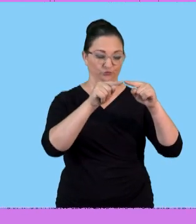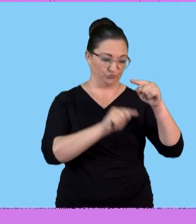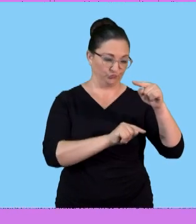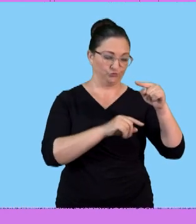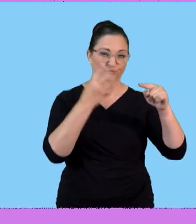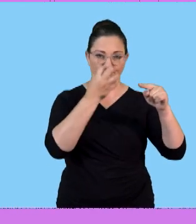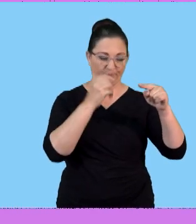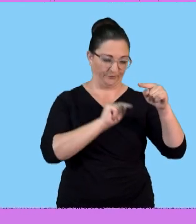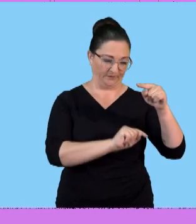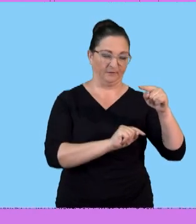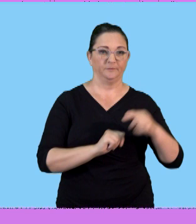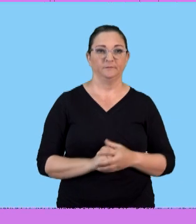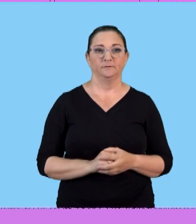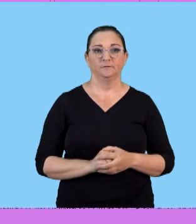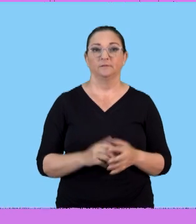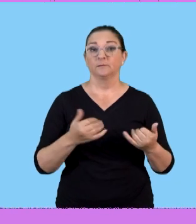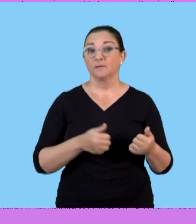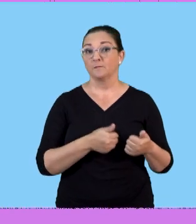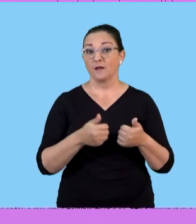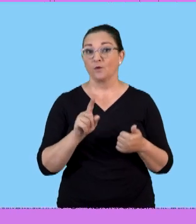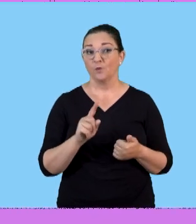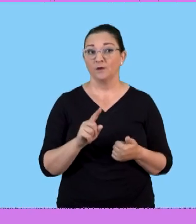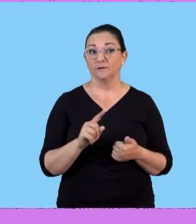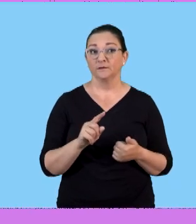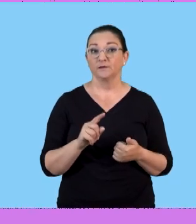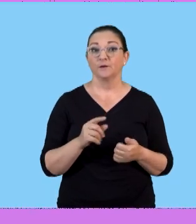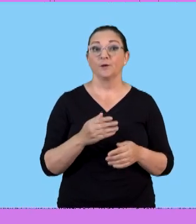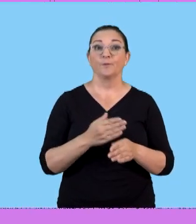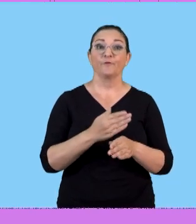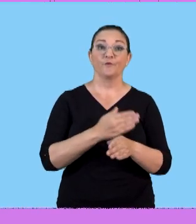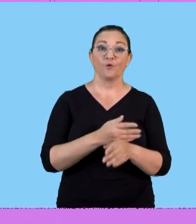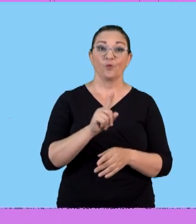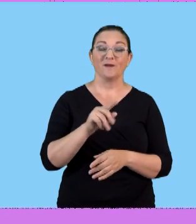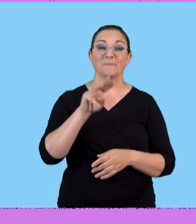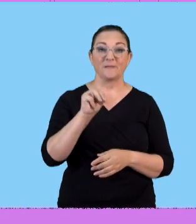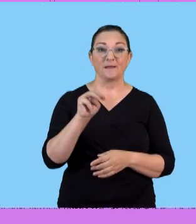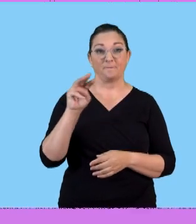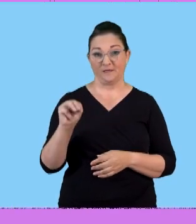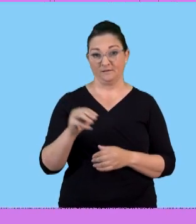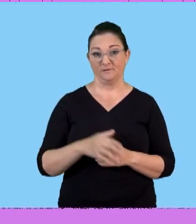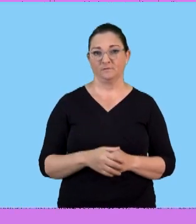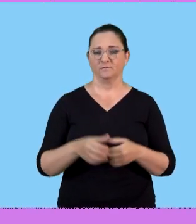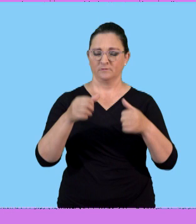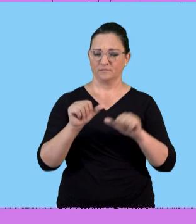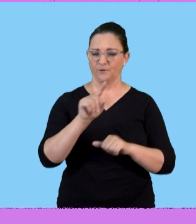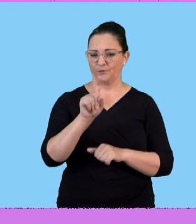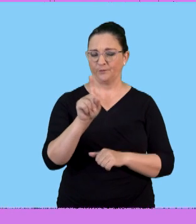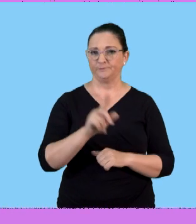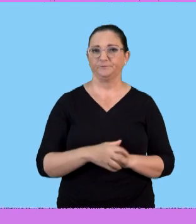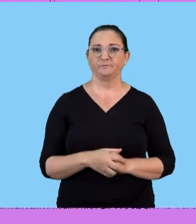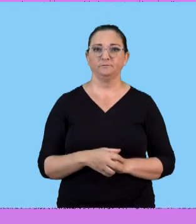and Bloemfontein. Okay, so to go back, remember that's 34 millimeters. Right, in our next